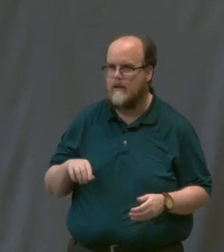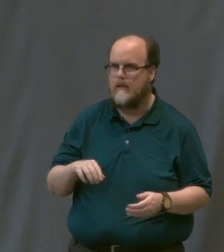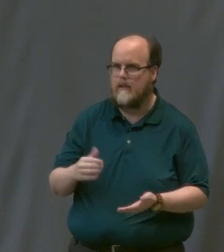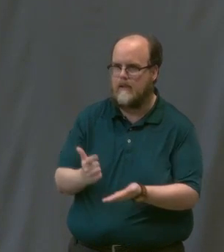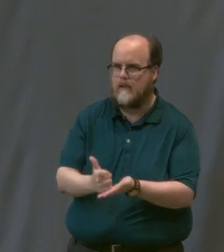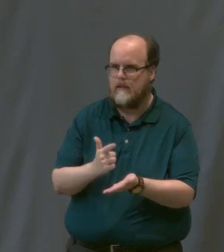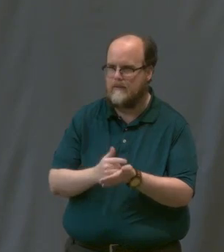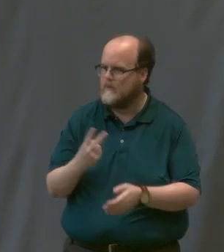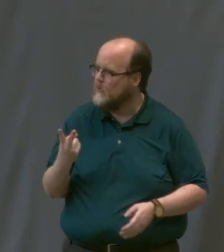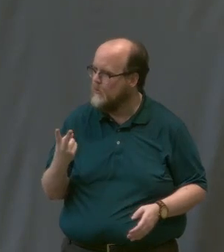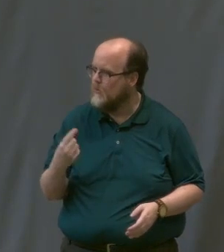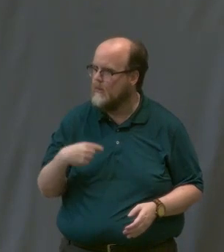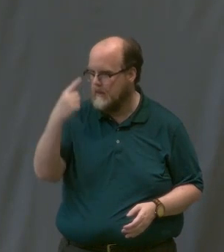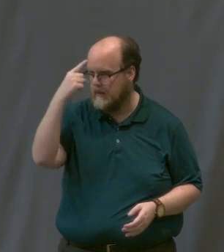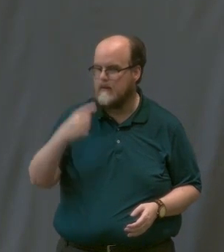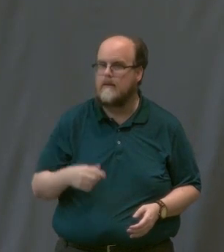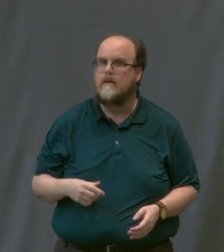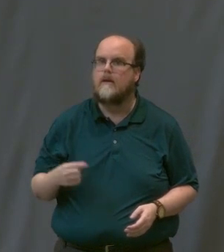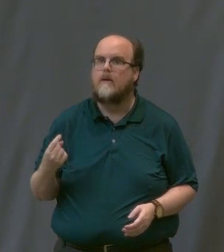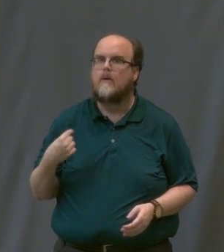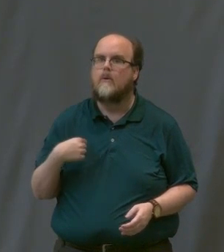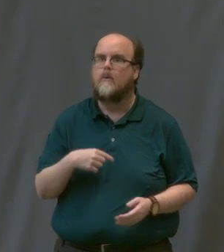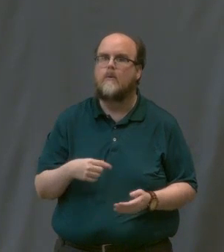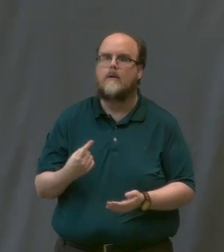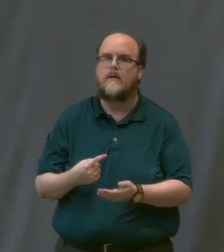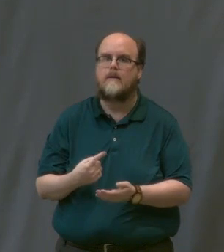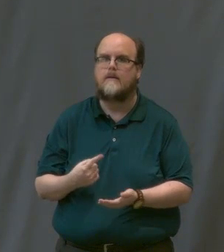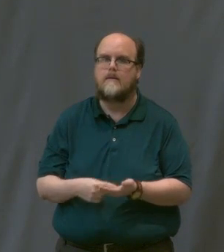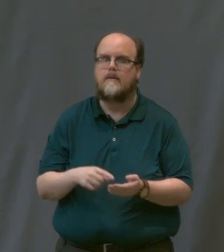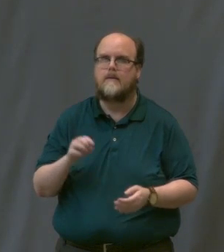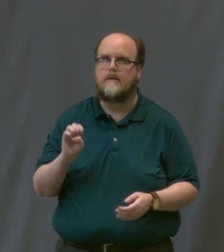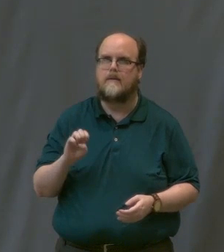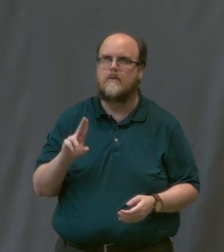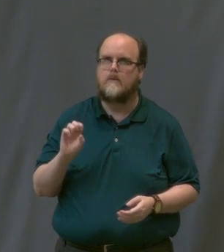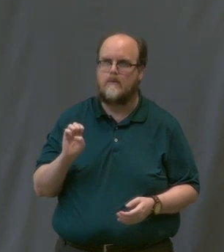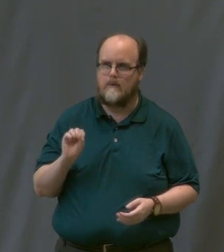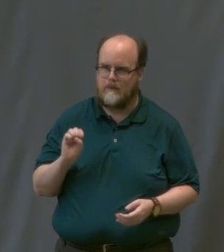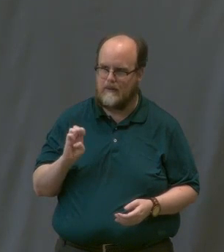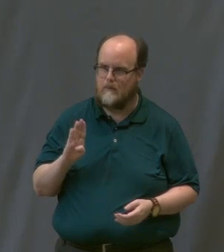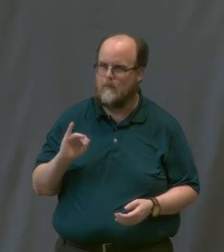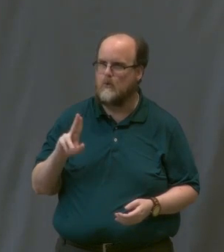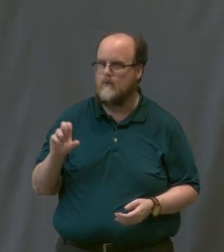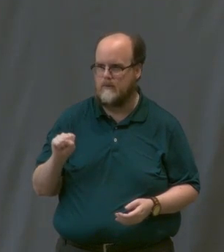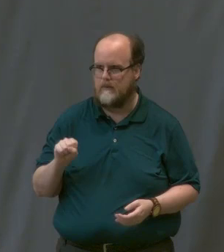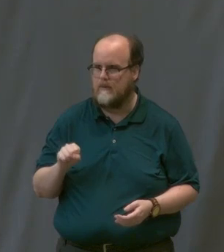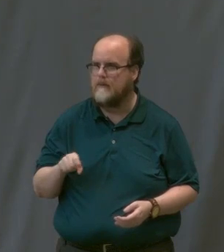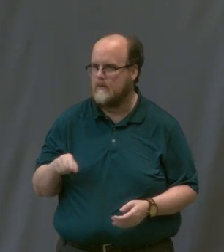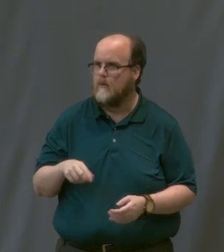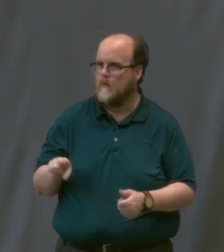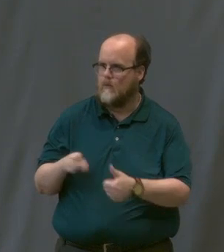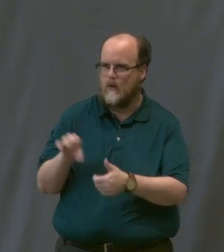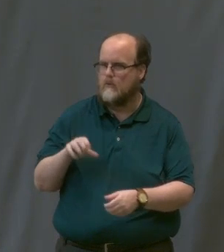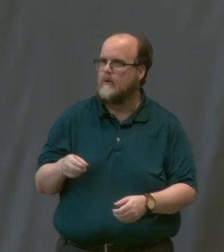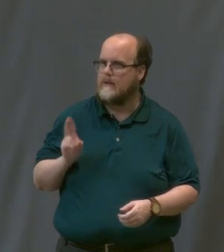2, I believe it's lesson 2, we talked about Eusebius, a 3rd century historian.